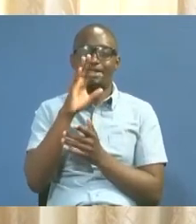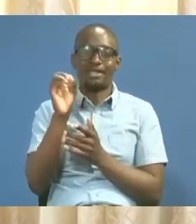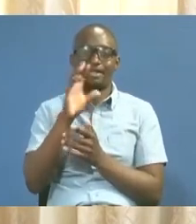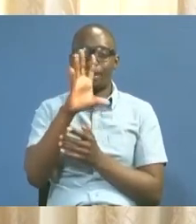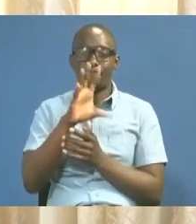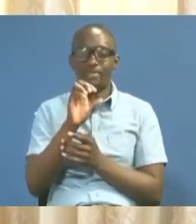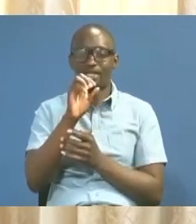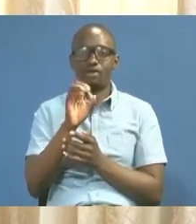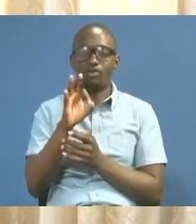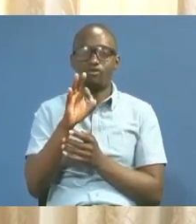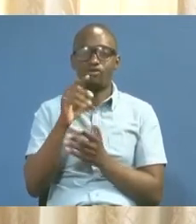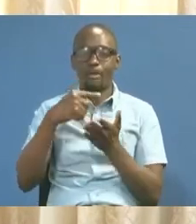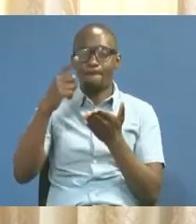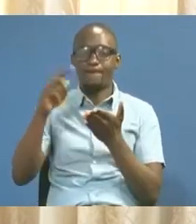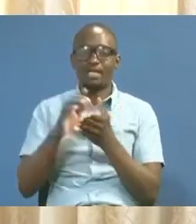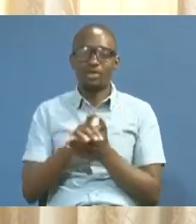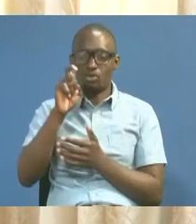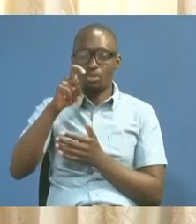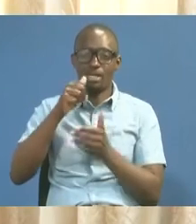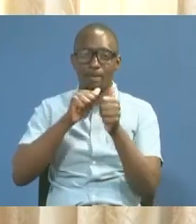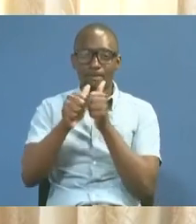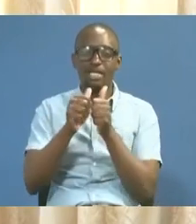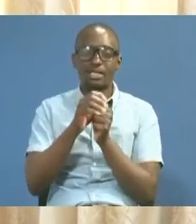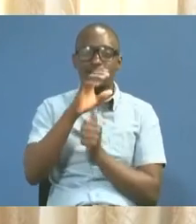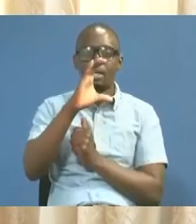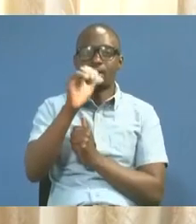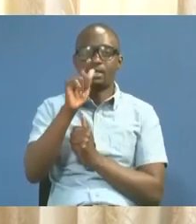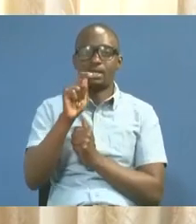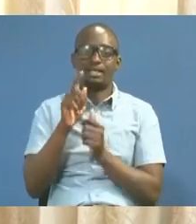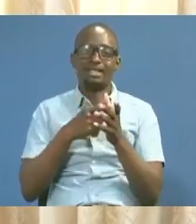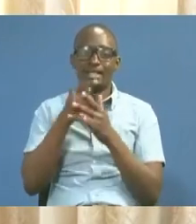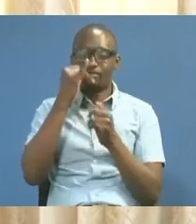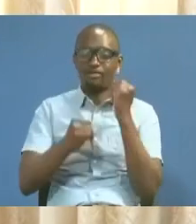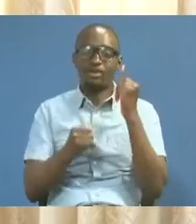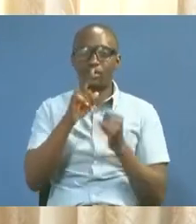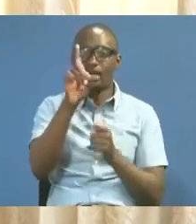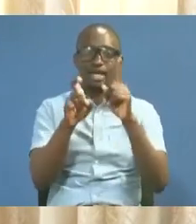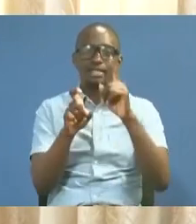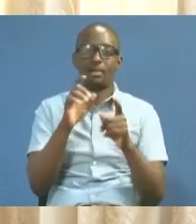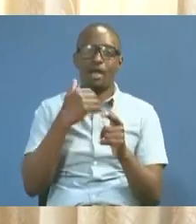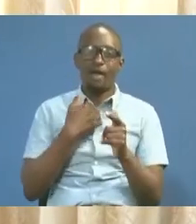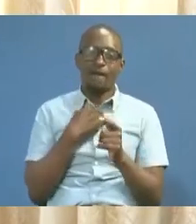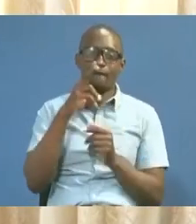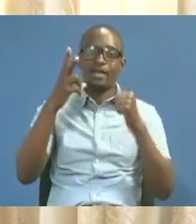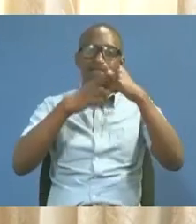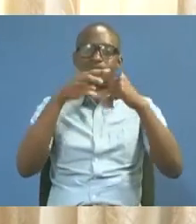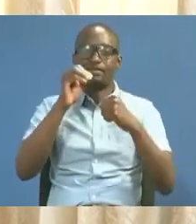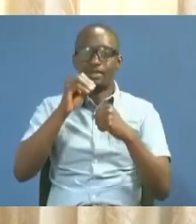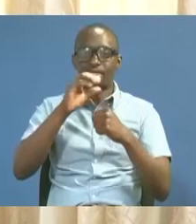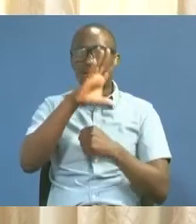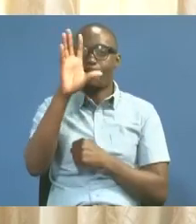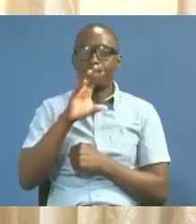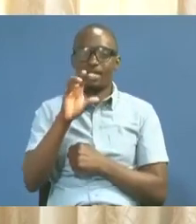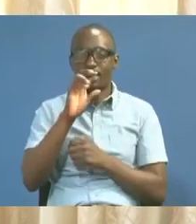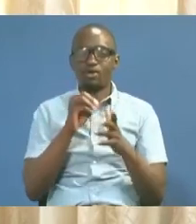and you have to pass the continuous assessment tests, and the final exam will constitute 70% of the